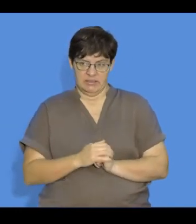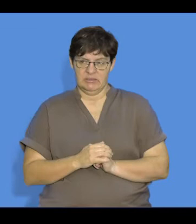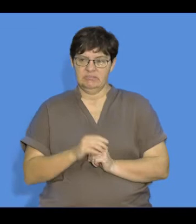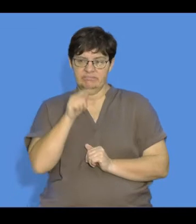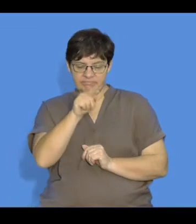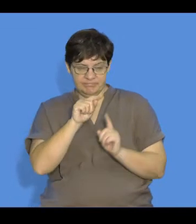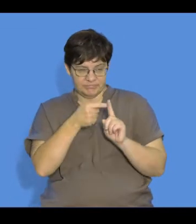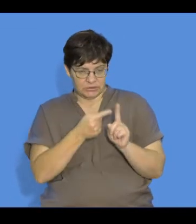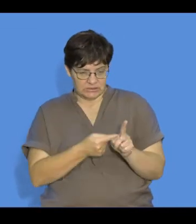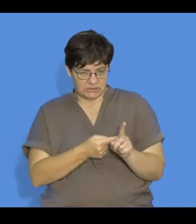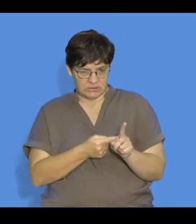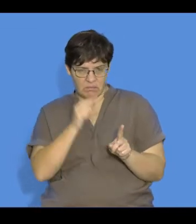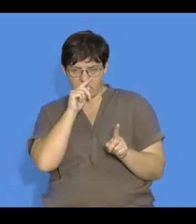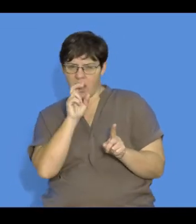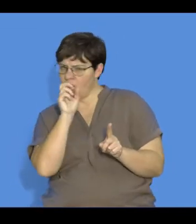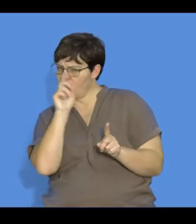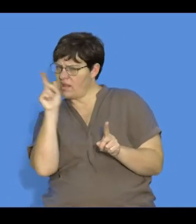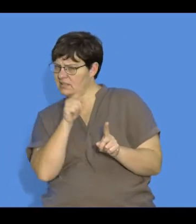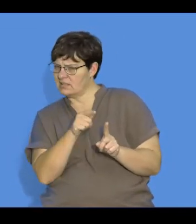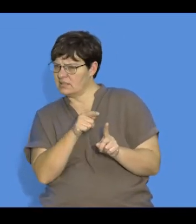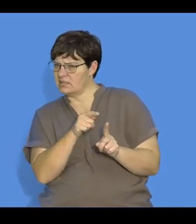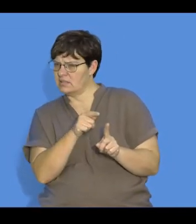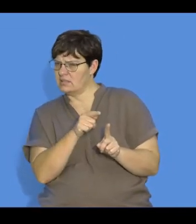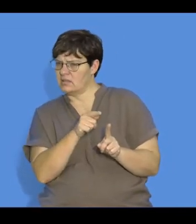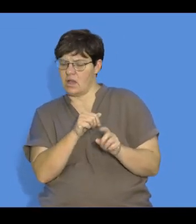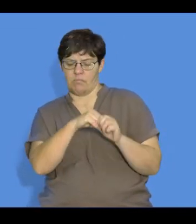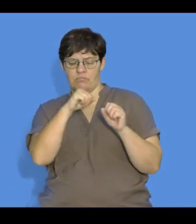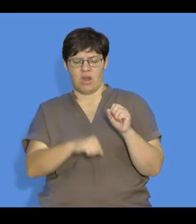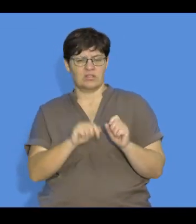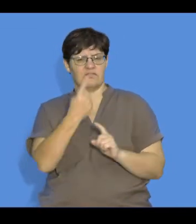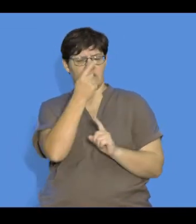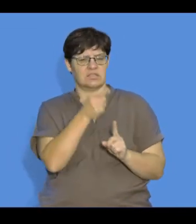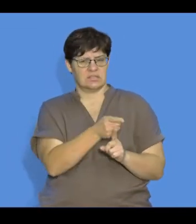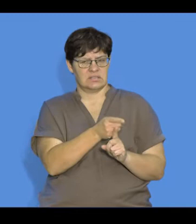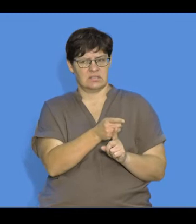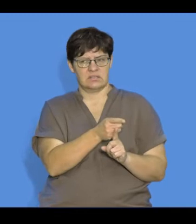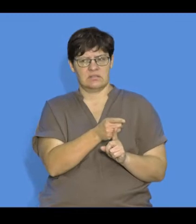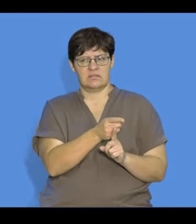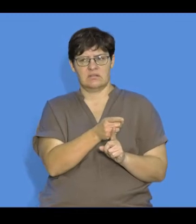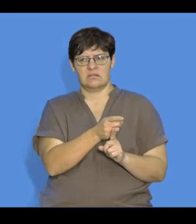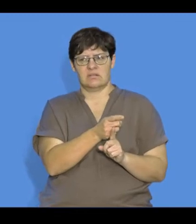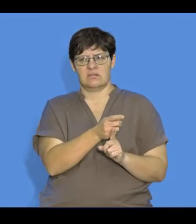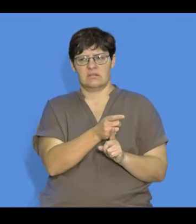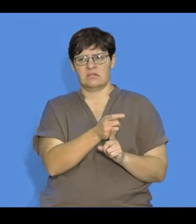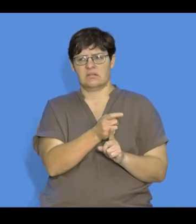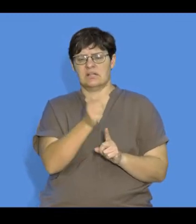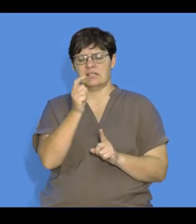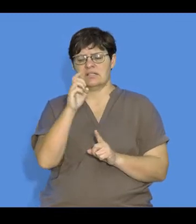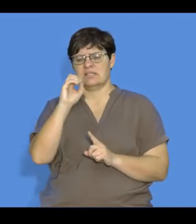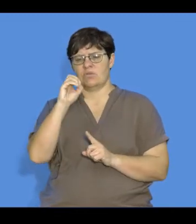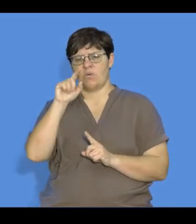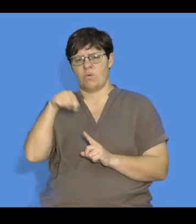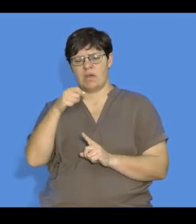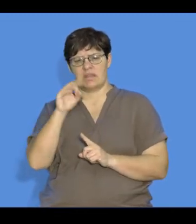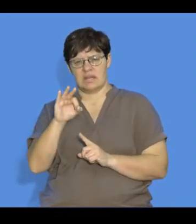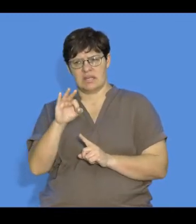this point, you'll realize that at the first branch, in that branch, a certain portion of that 0.3